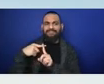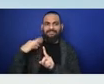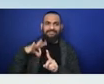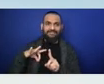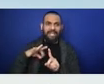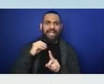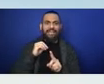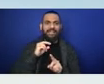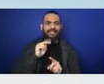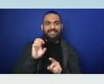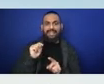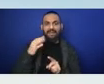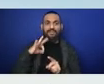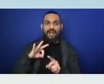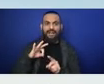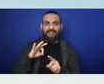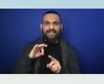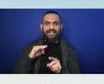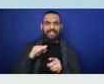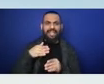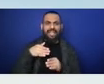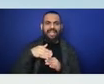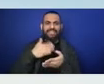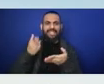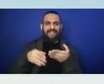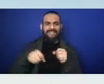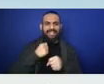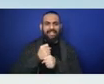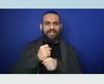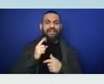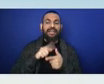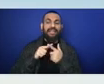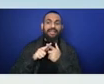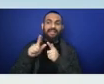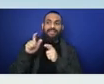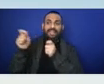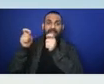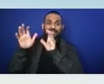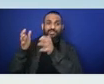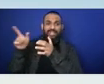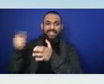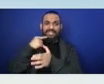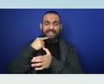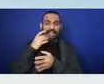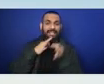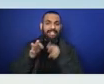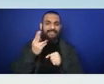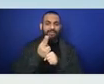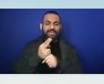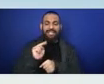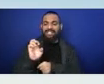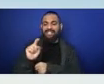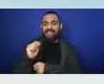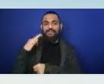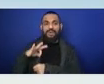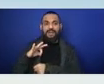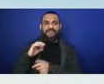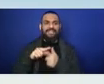allowed small businesses with 20 employees or less to, especially the very small